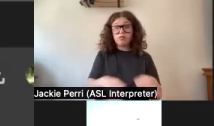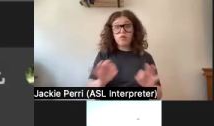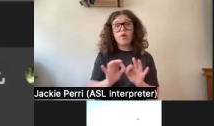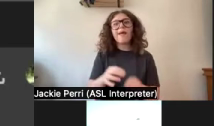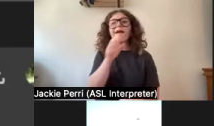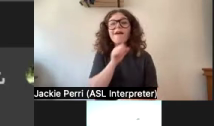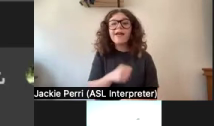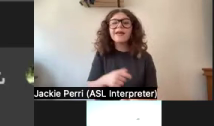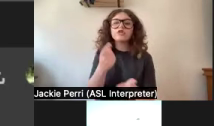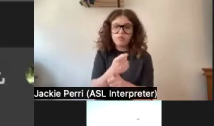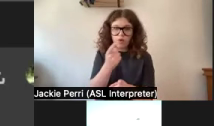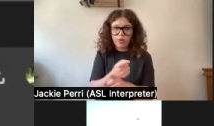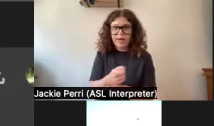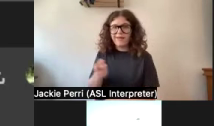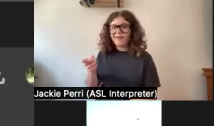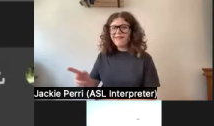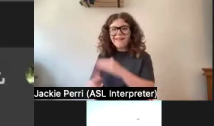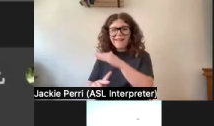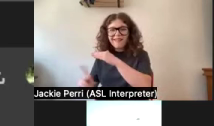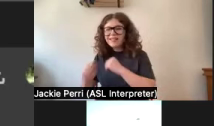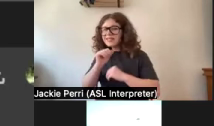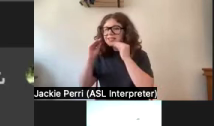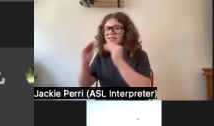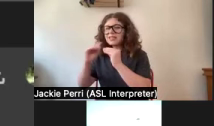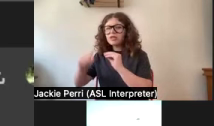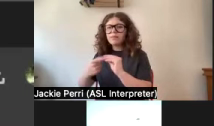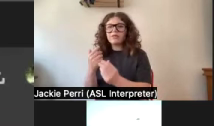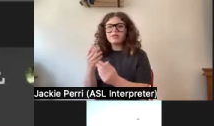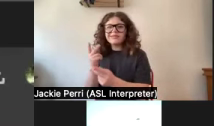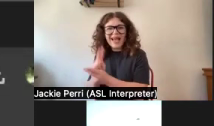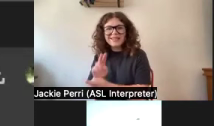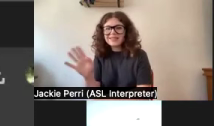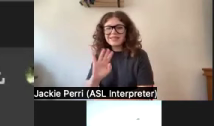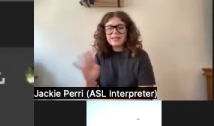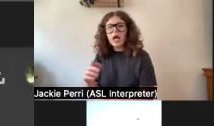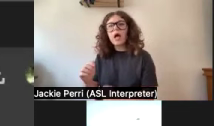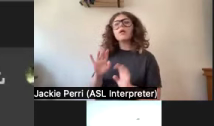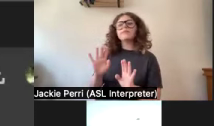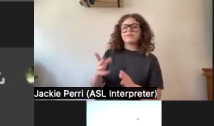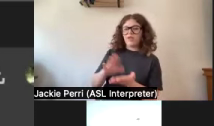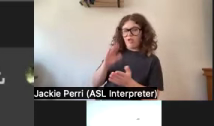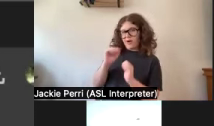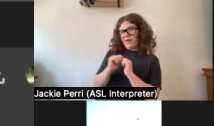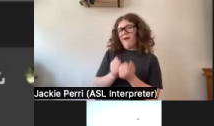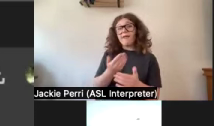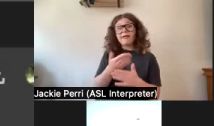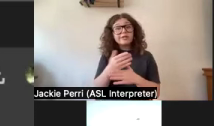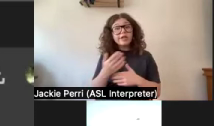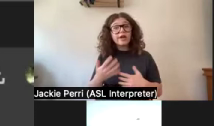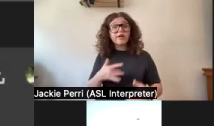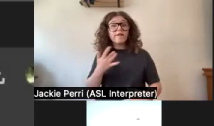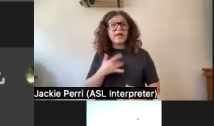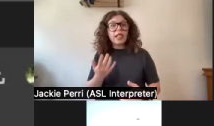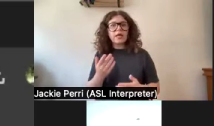about sex. You're learning about how do you share your feelings. You're learning about tools like surprises versus telling